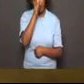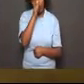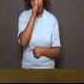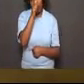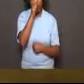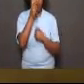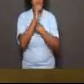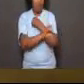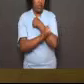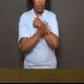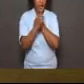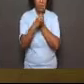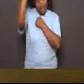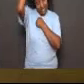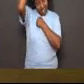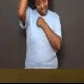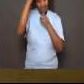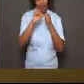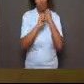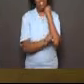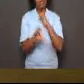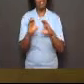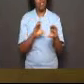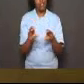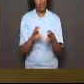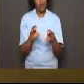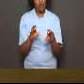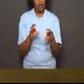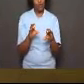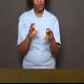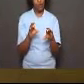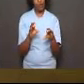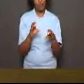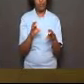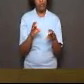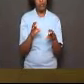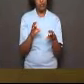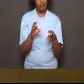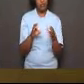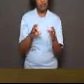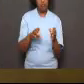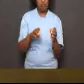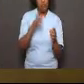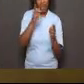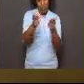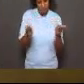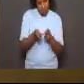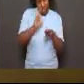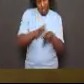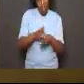state formation was always based upon a highly centralized